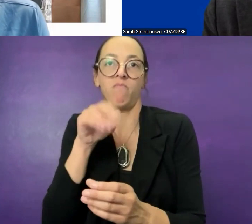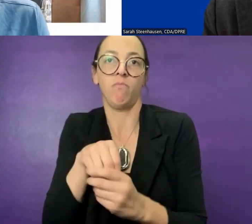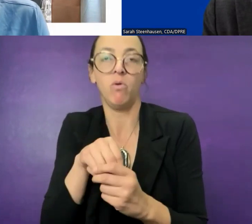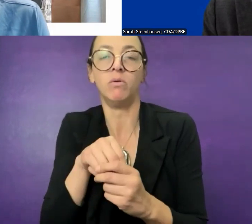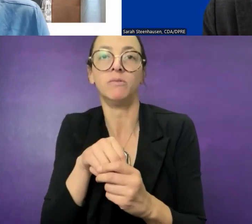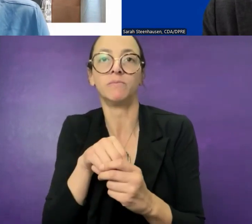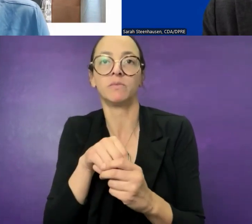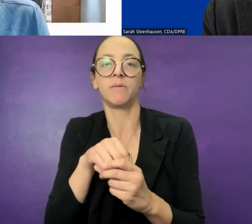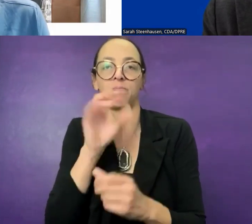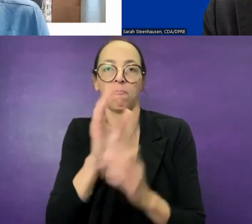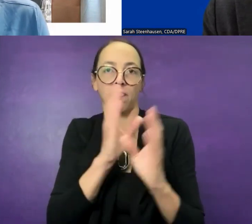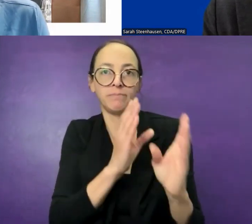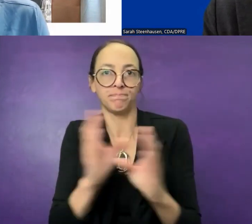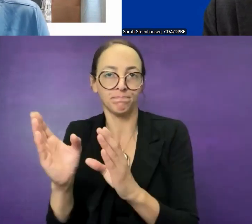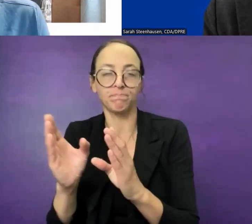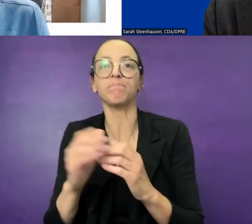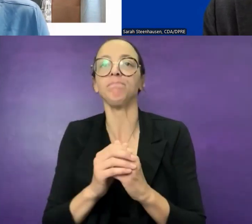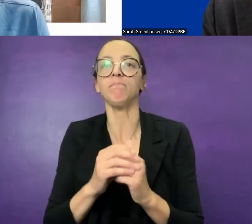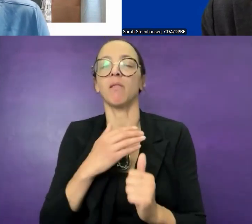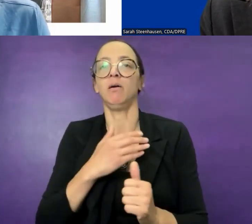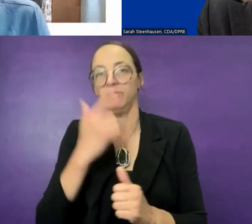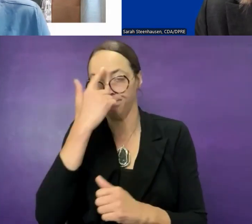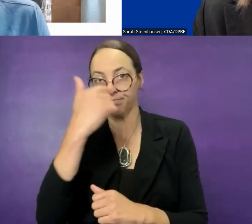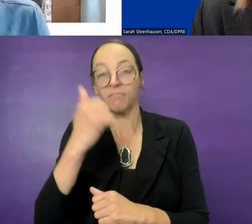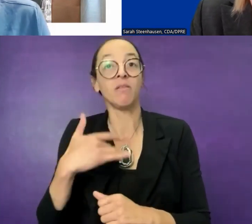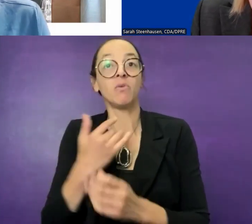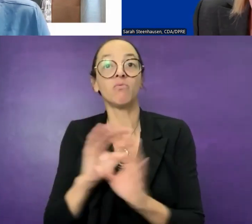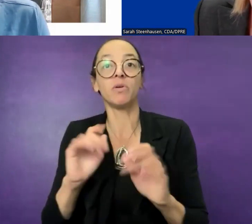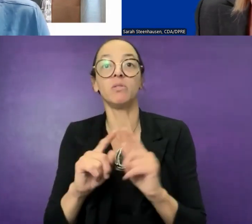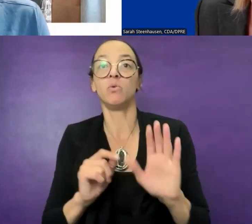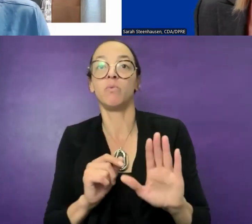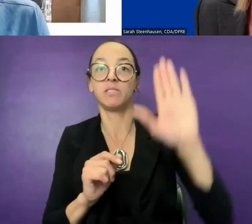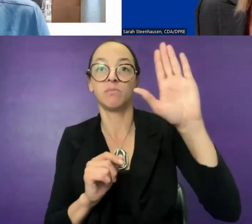your hand if I have not fully answered the question.